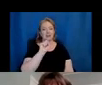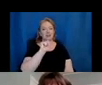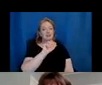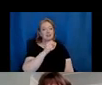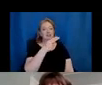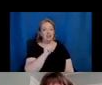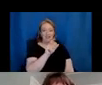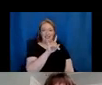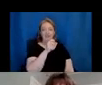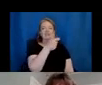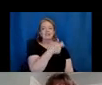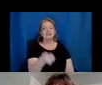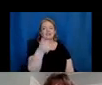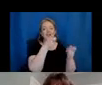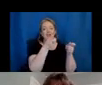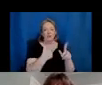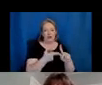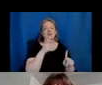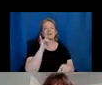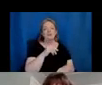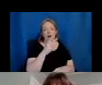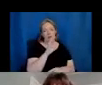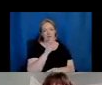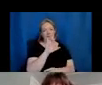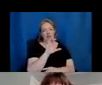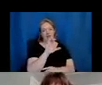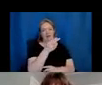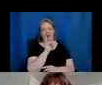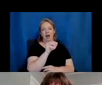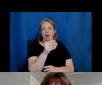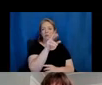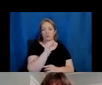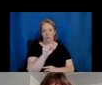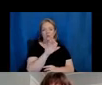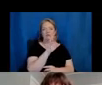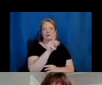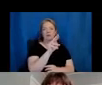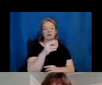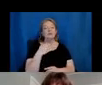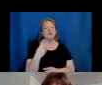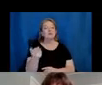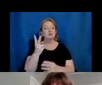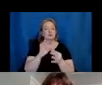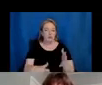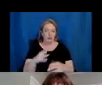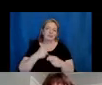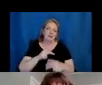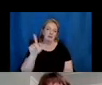Gross Foundation. And providing American Sign Language interpretation is Lavona Andrew Carson and Peter Boeklint.